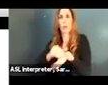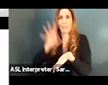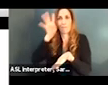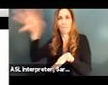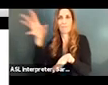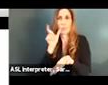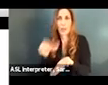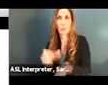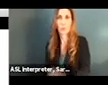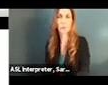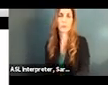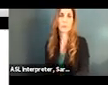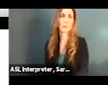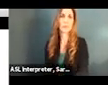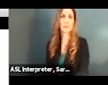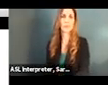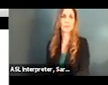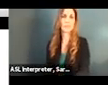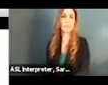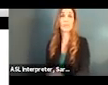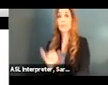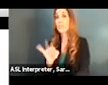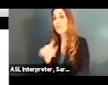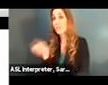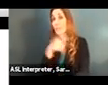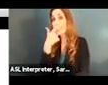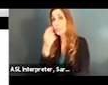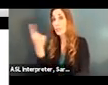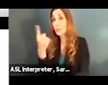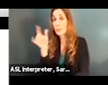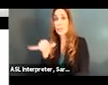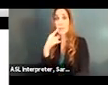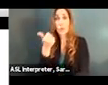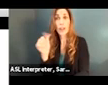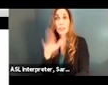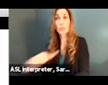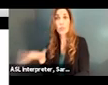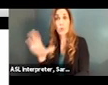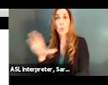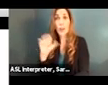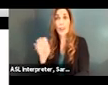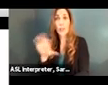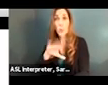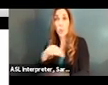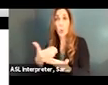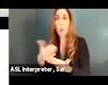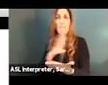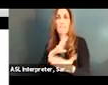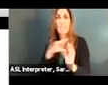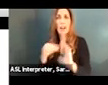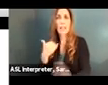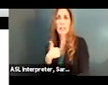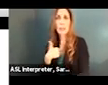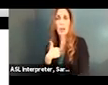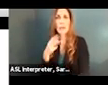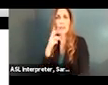over. So if you are interested in something like this for any children on your caseload, you can feel free to email me for